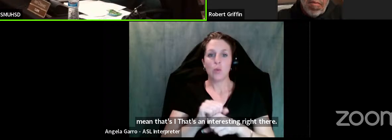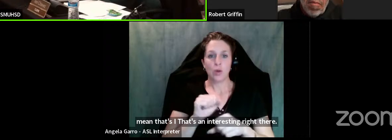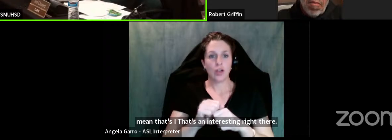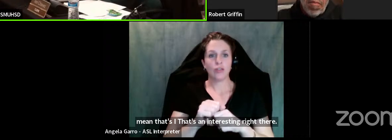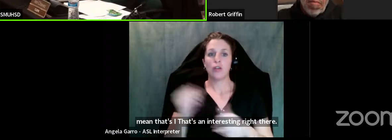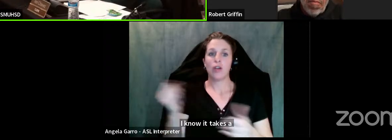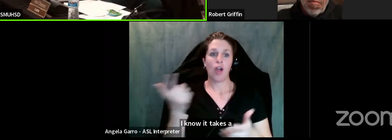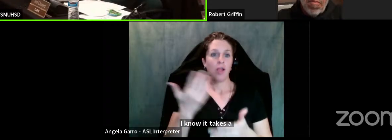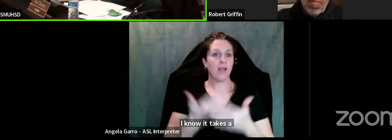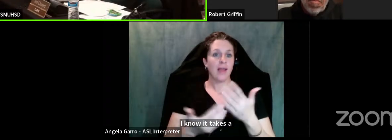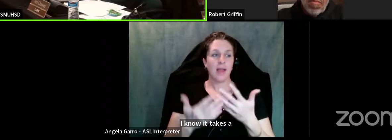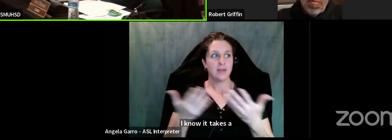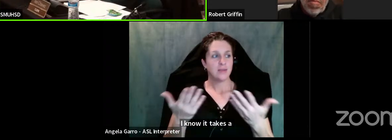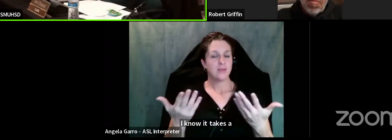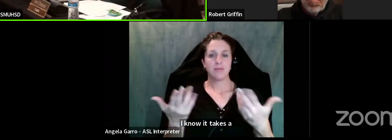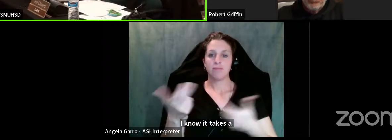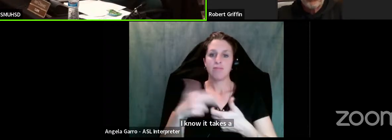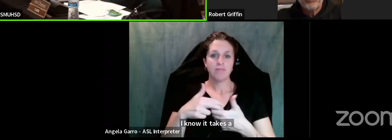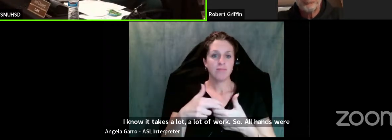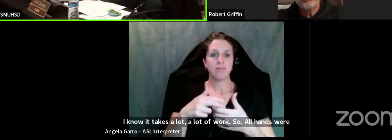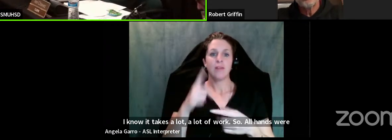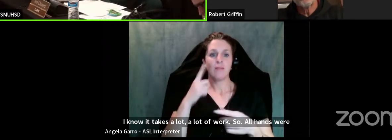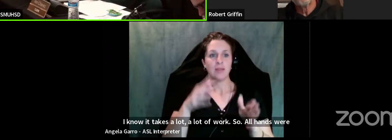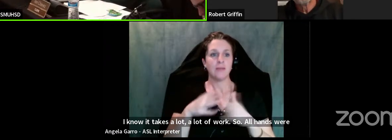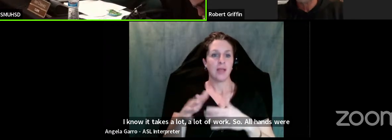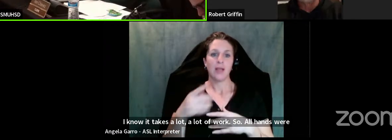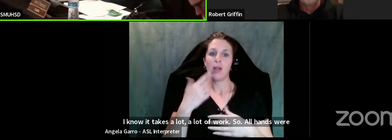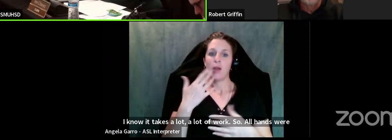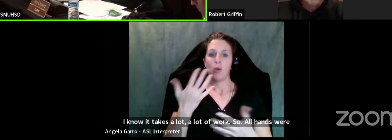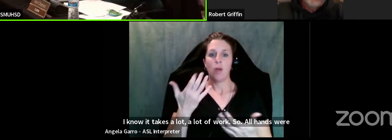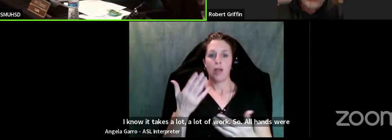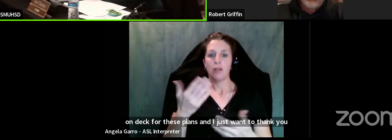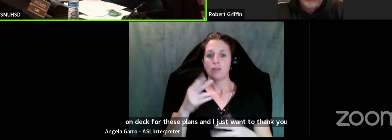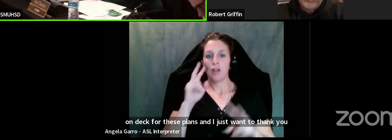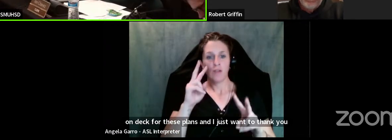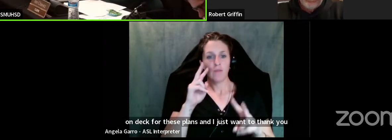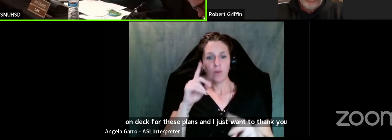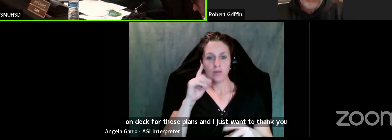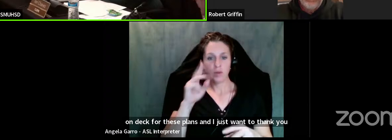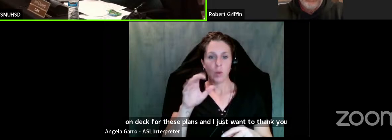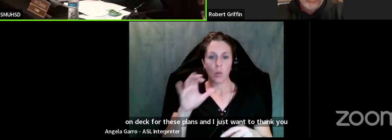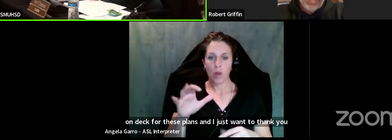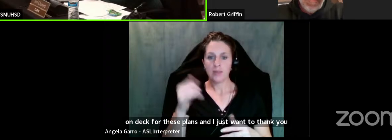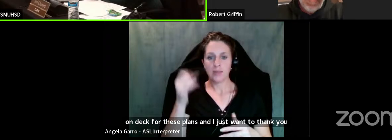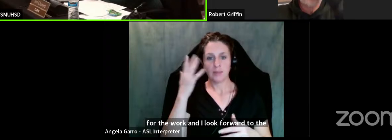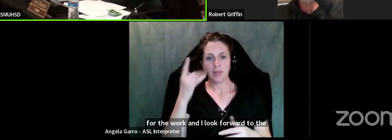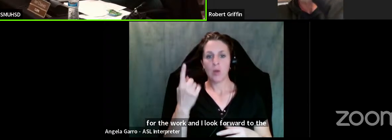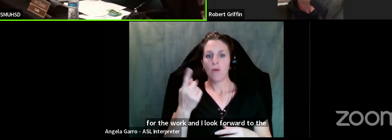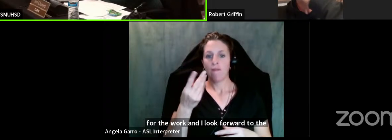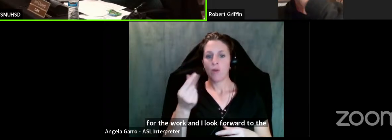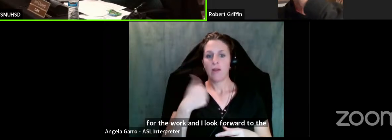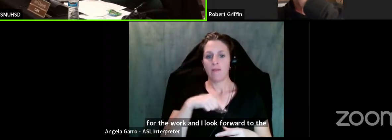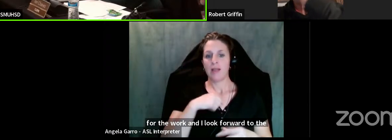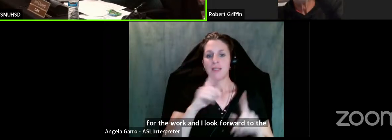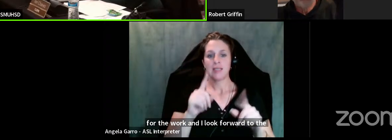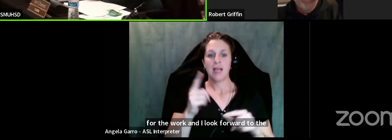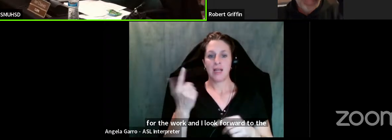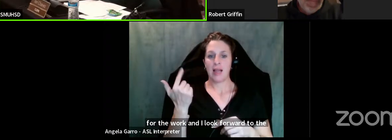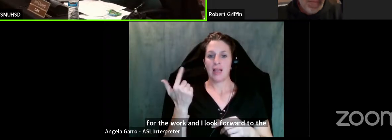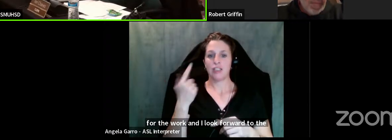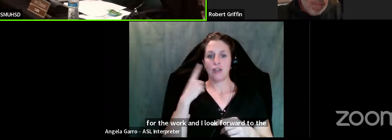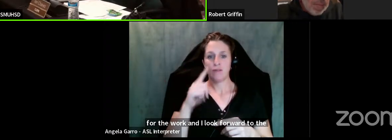deck for these plans, and I just want to thank you for all the work. And I look forward to the WASC site visit. I think a few of us attended one last year for the adult school, so I look forward